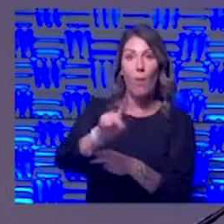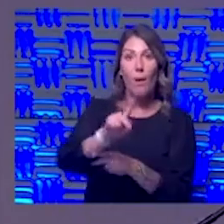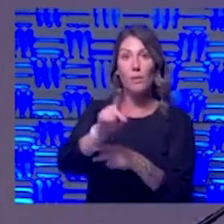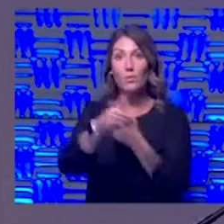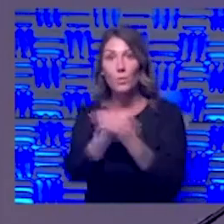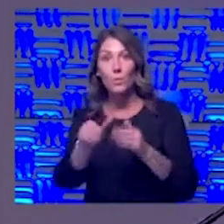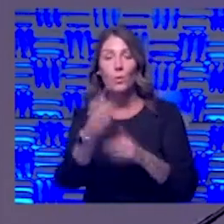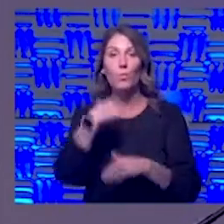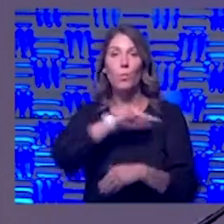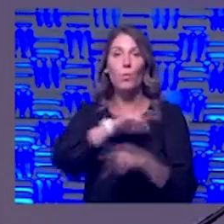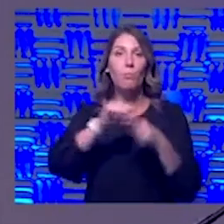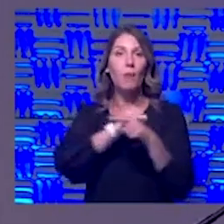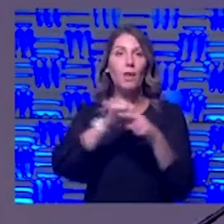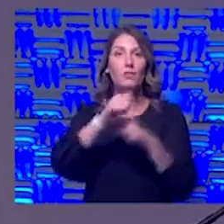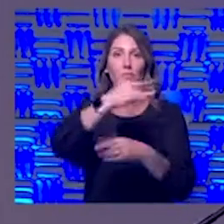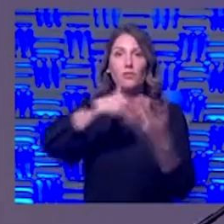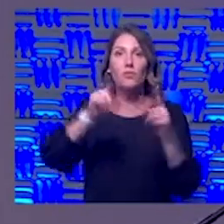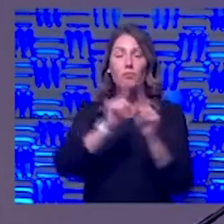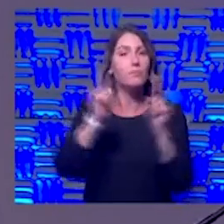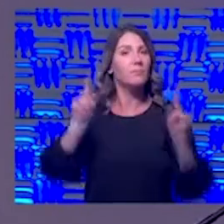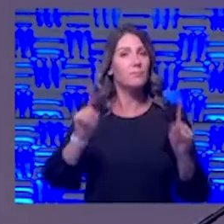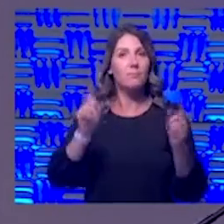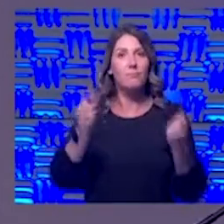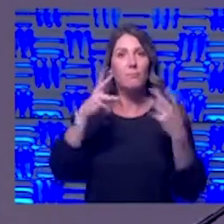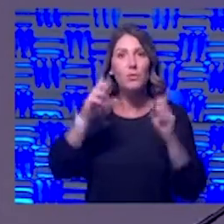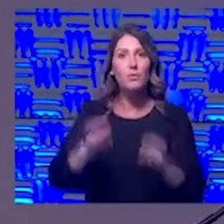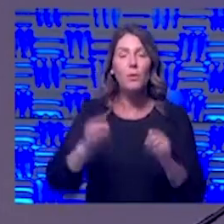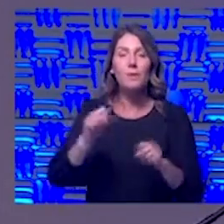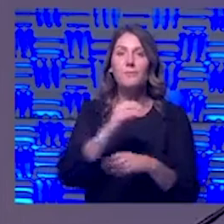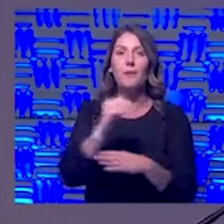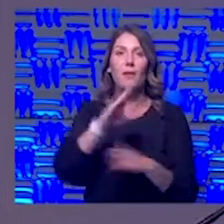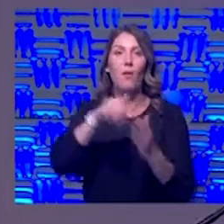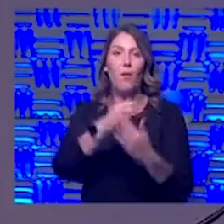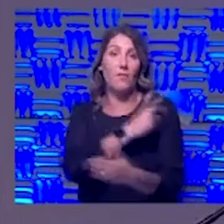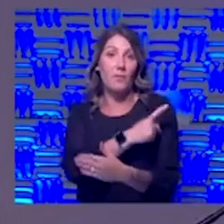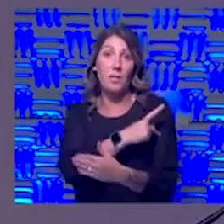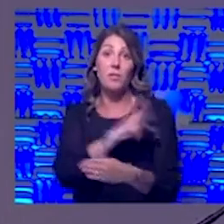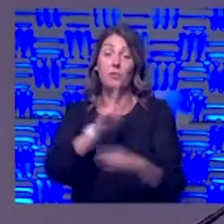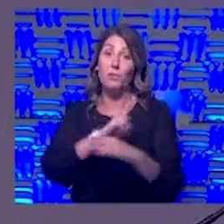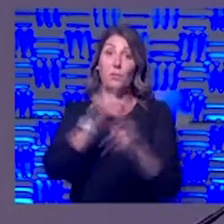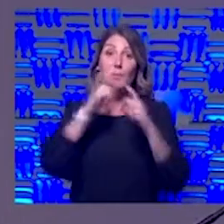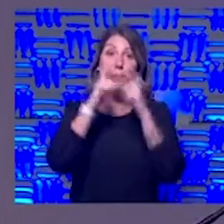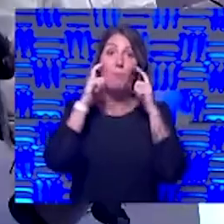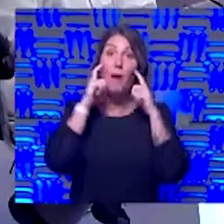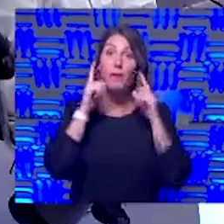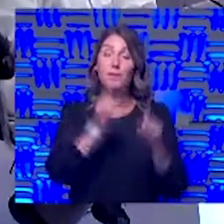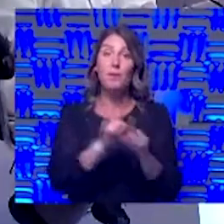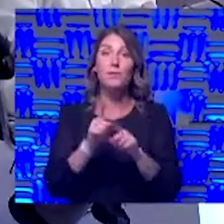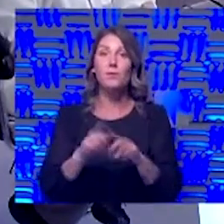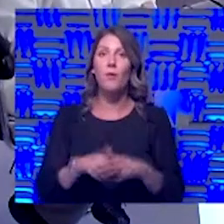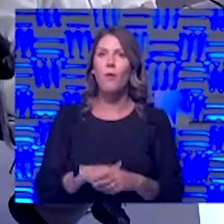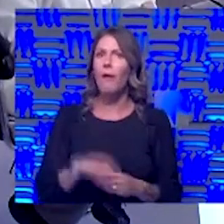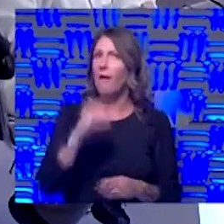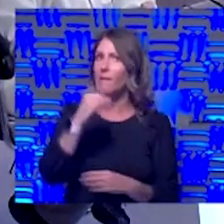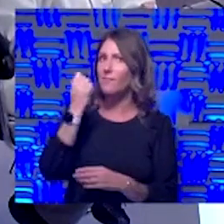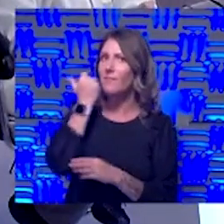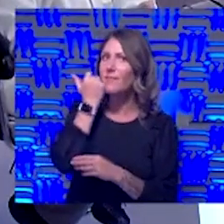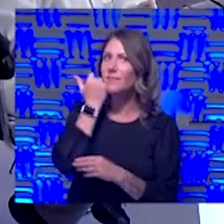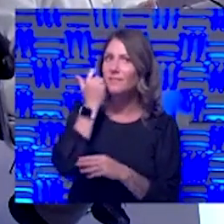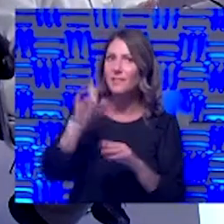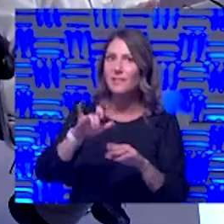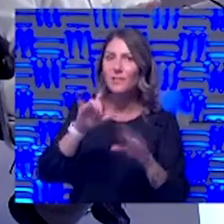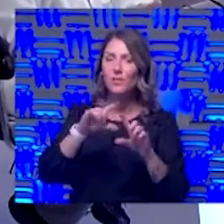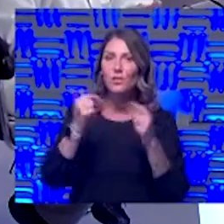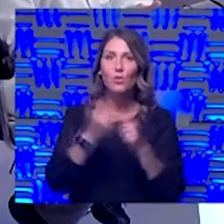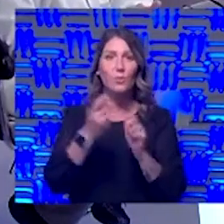practice social distancing as much as possible. And then all of our patients are wearing a mask when they come in. And I think the dentists are the group that's really at